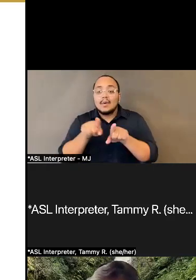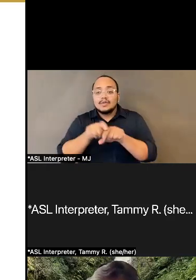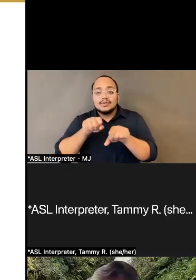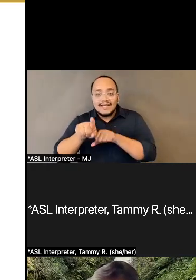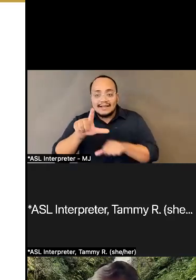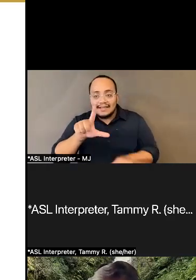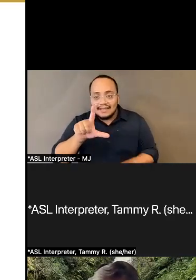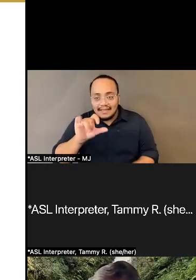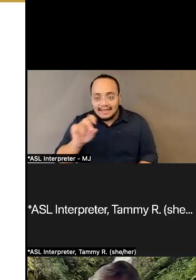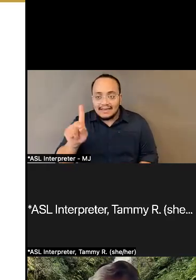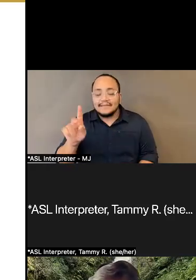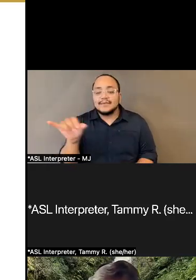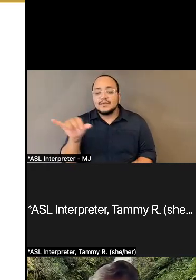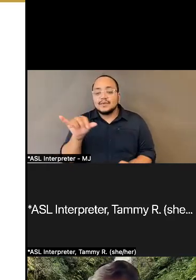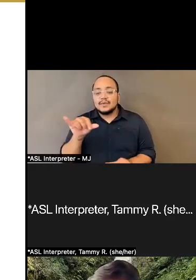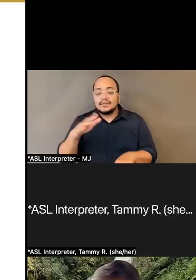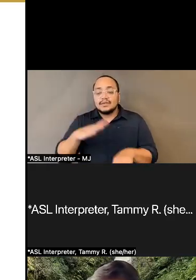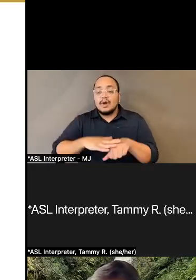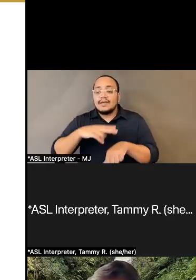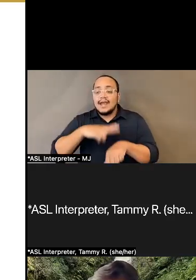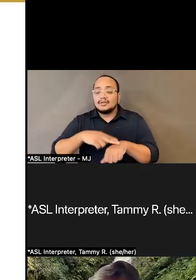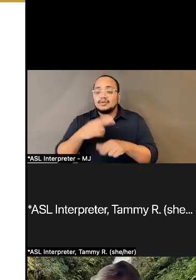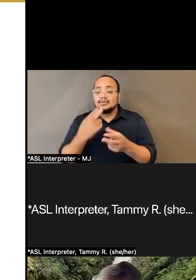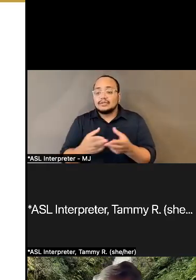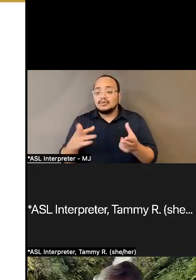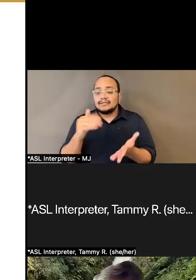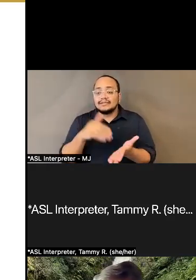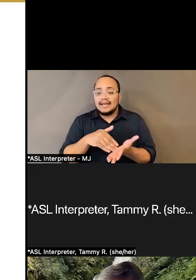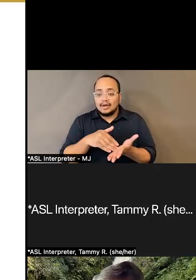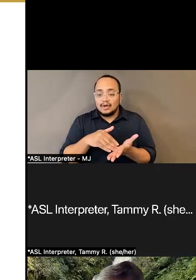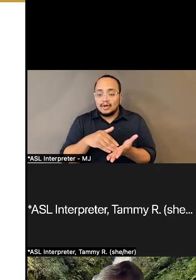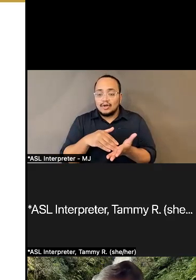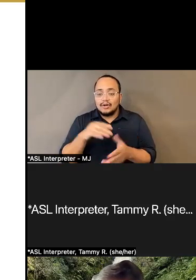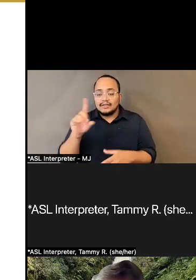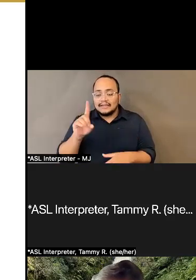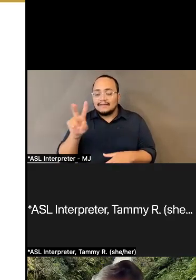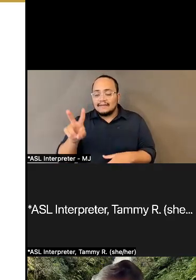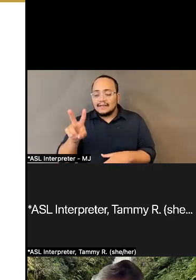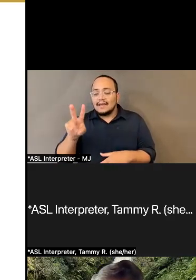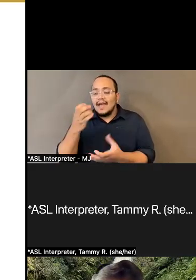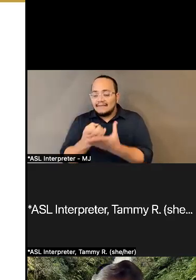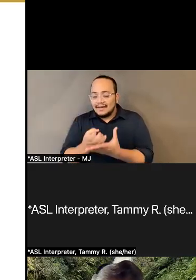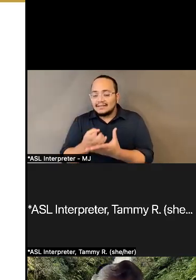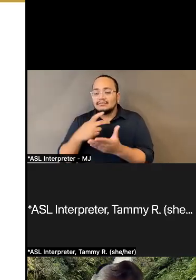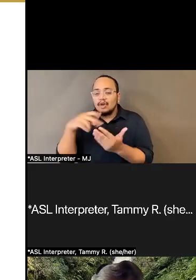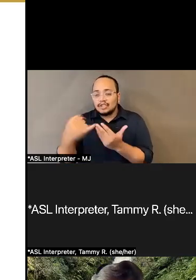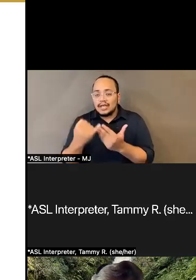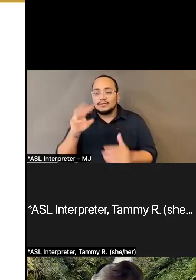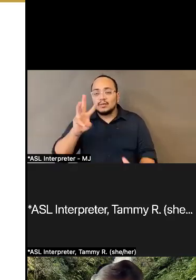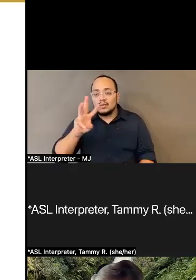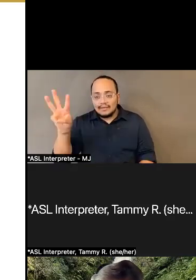link to. It's on the National Resource Center DV Evidence Project